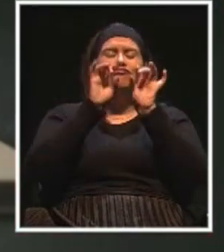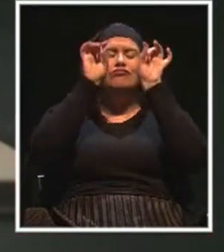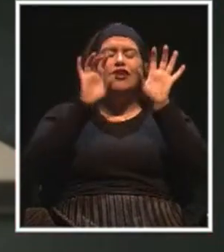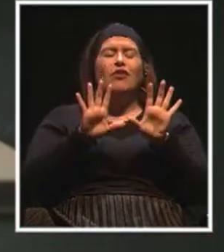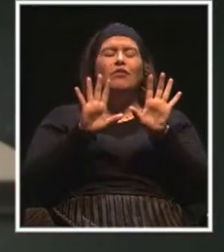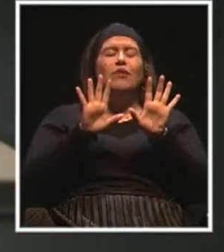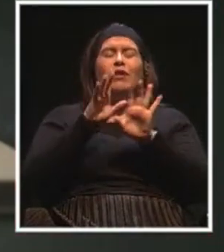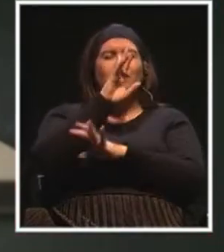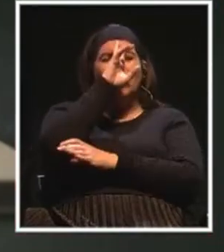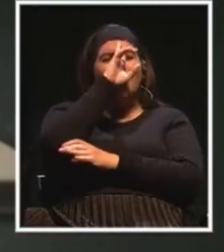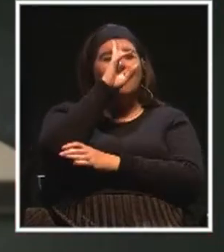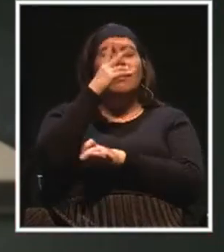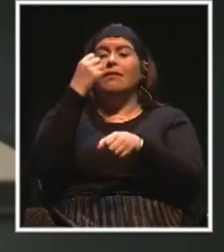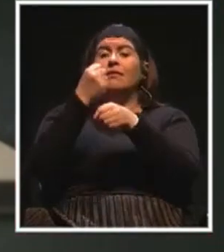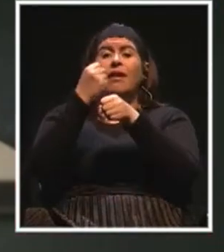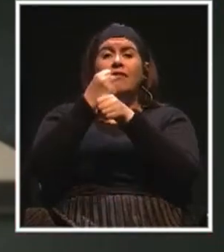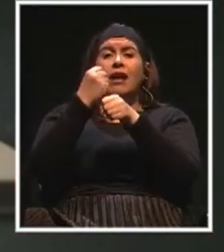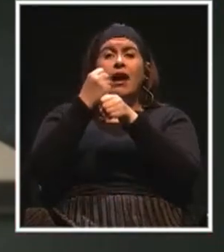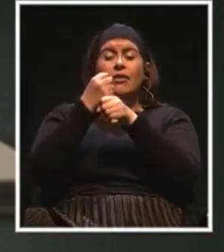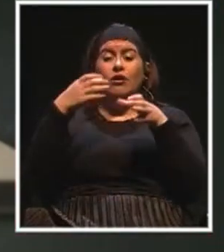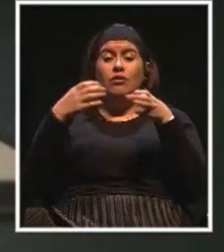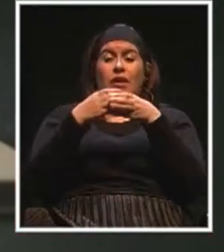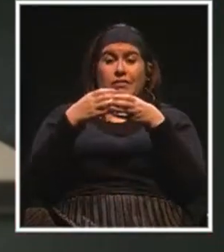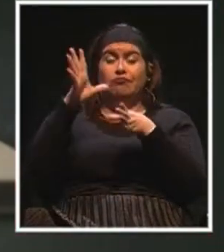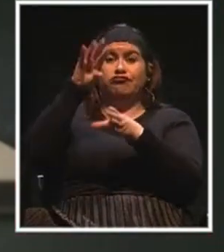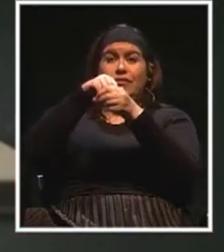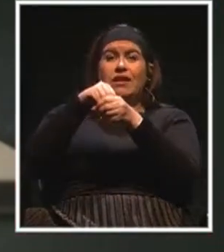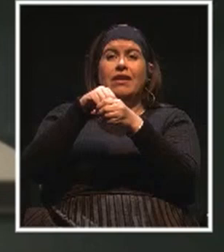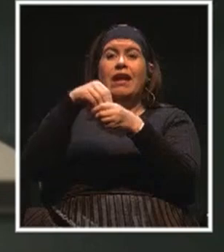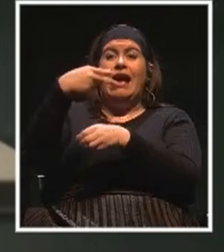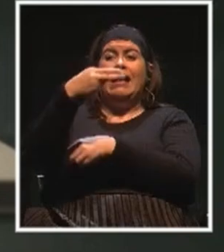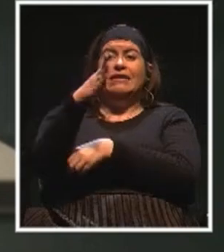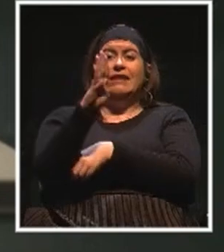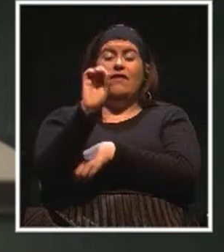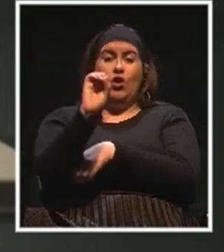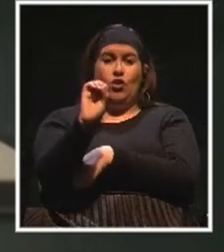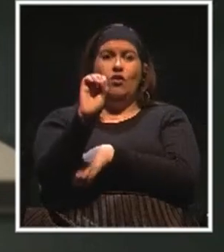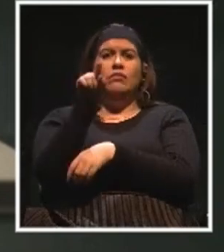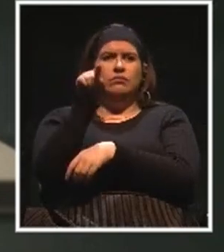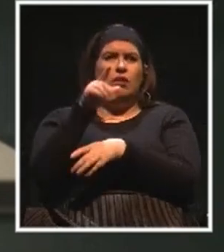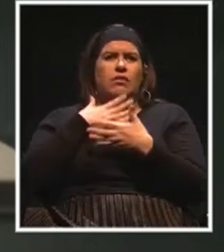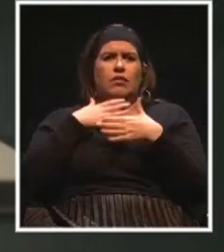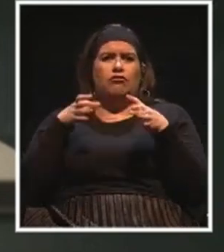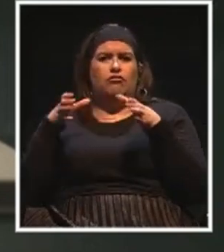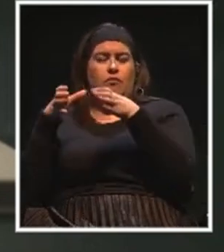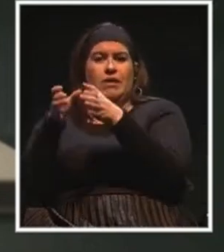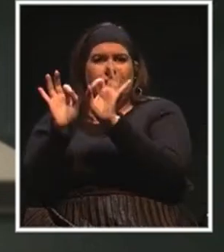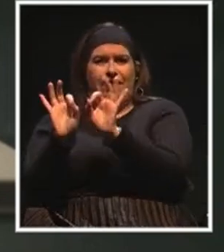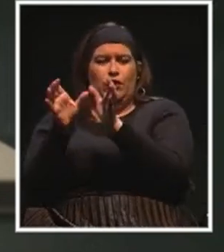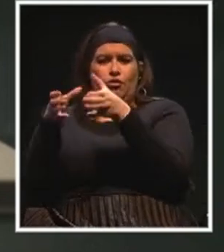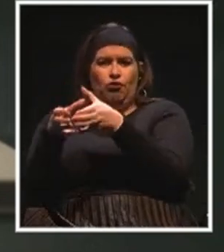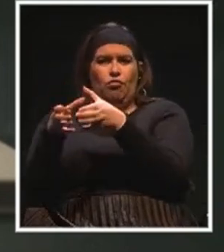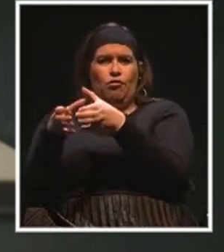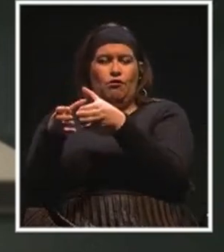in a company like HBO and you've got your own part of the area that you can make decisions